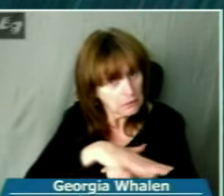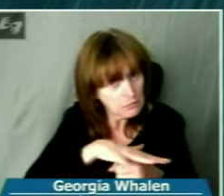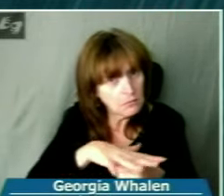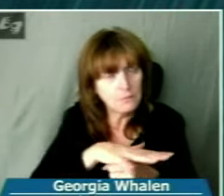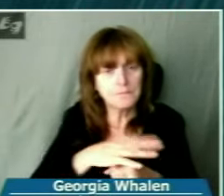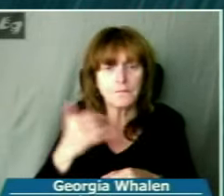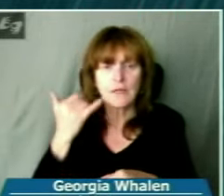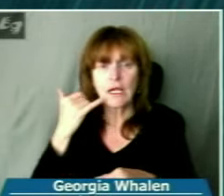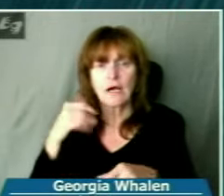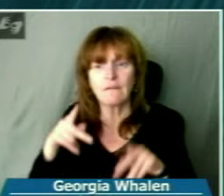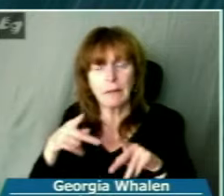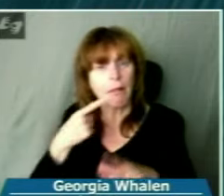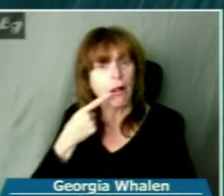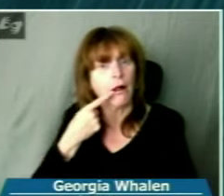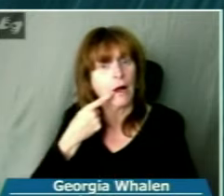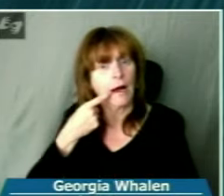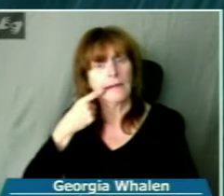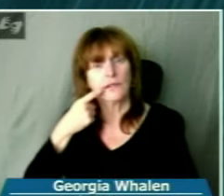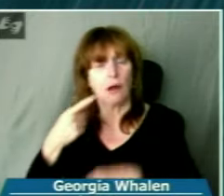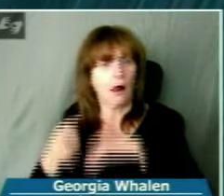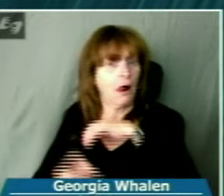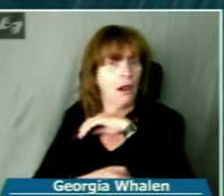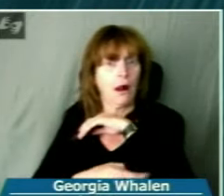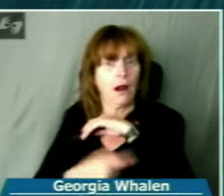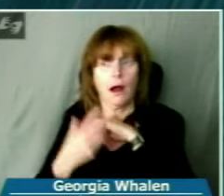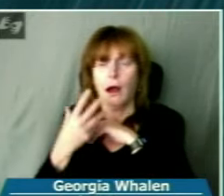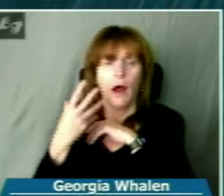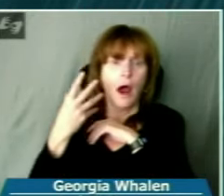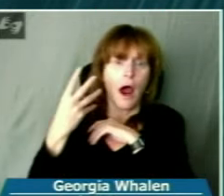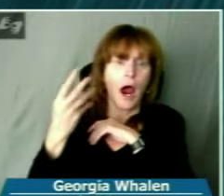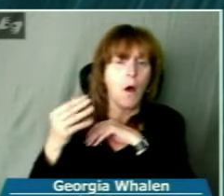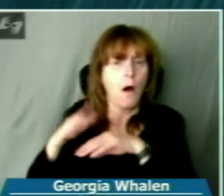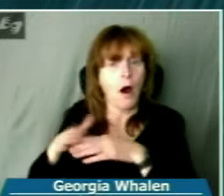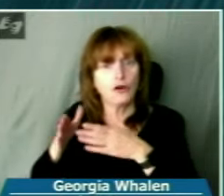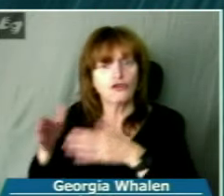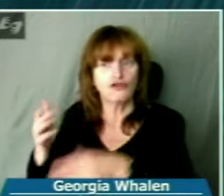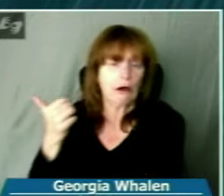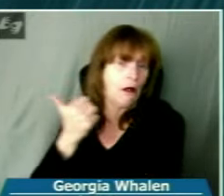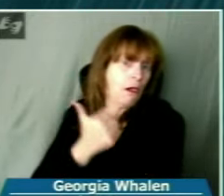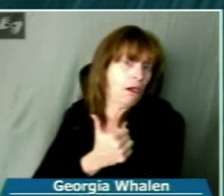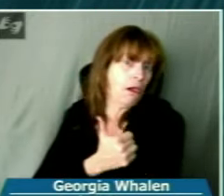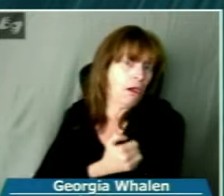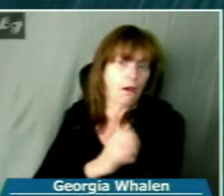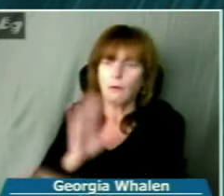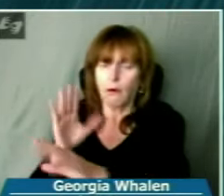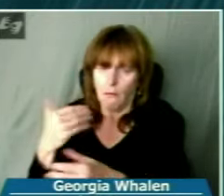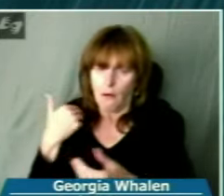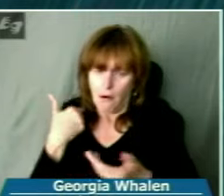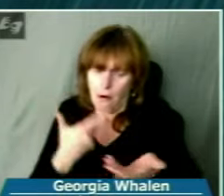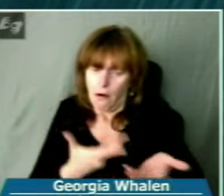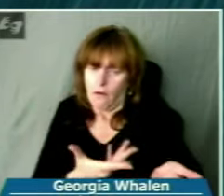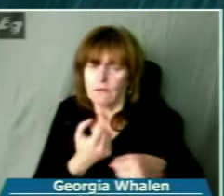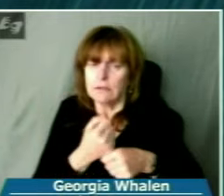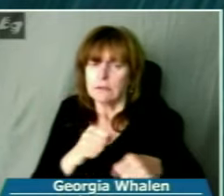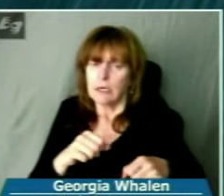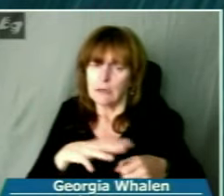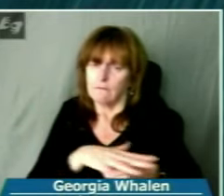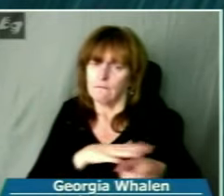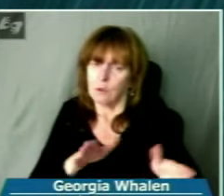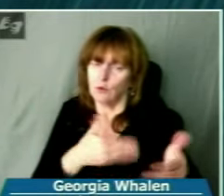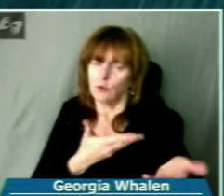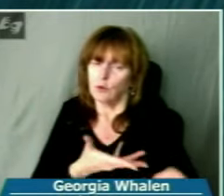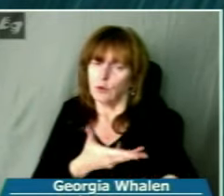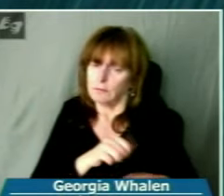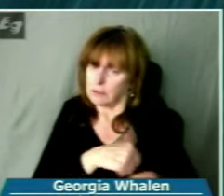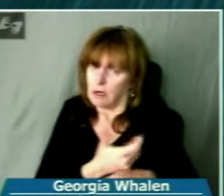out onto the streets to shoot up or whatever. We've got to be able to figure out a way to make that safe. And we've done that thus